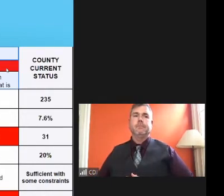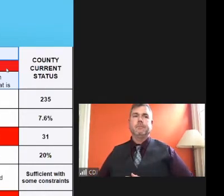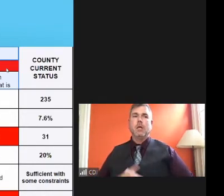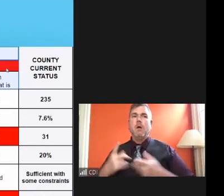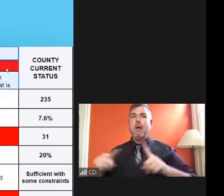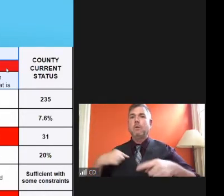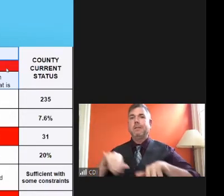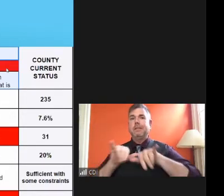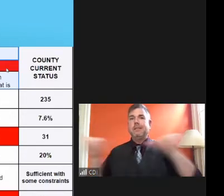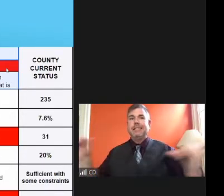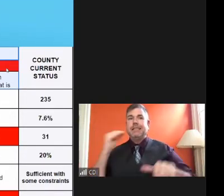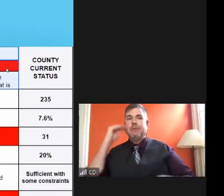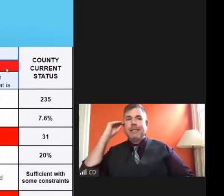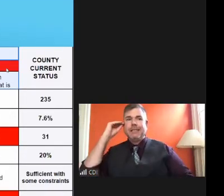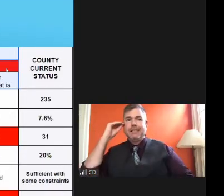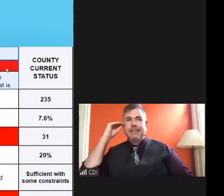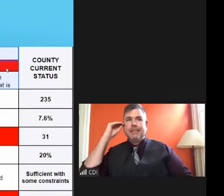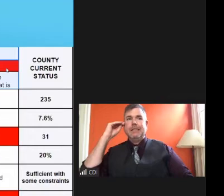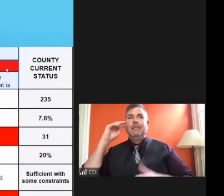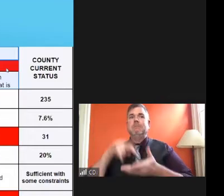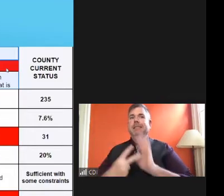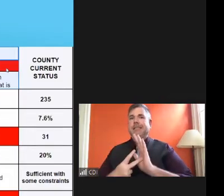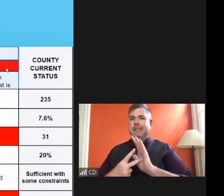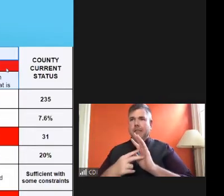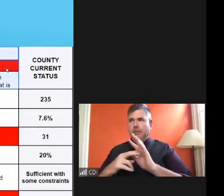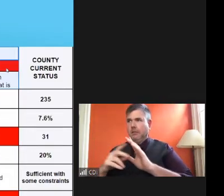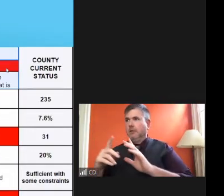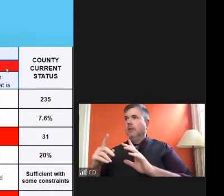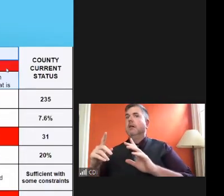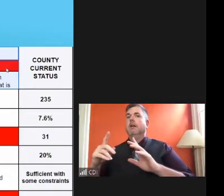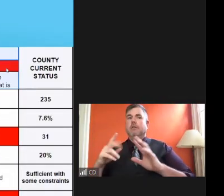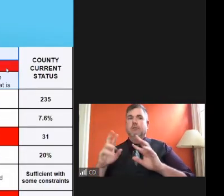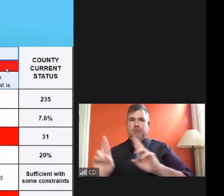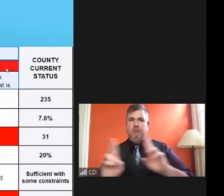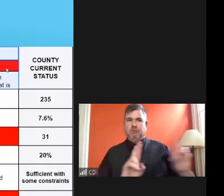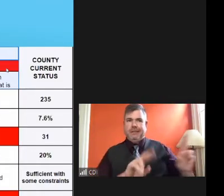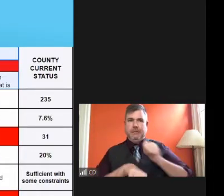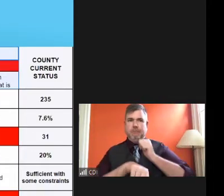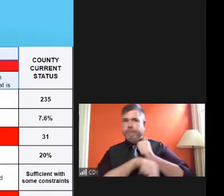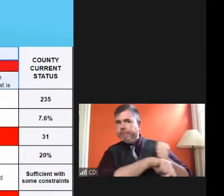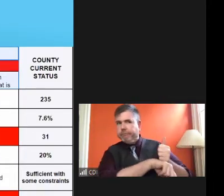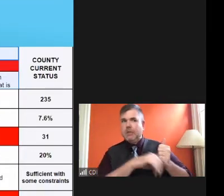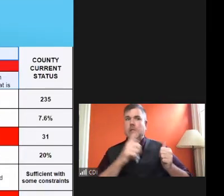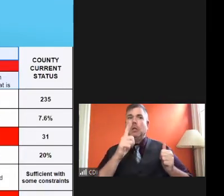to, it's a good thing we did because we're starting to use it.